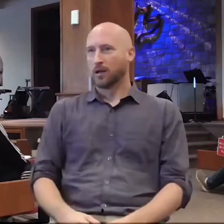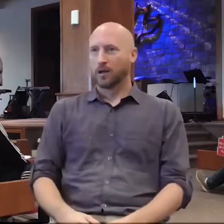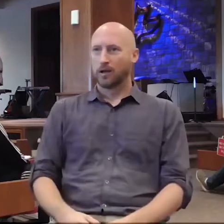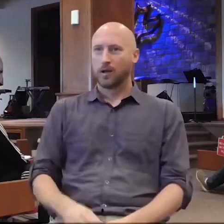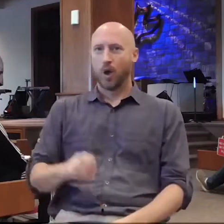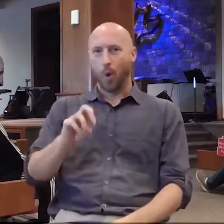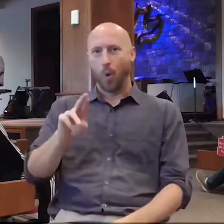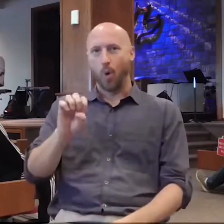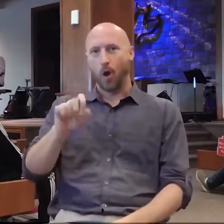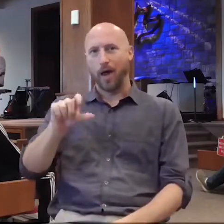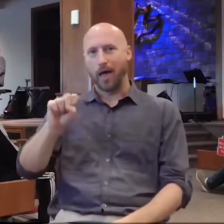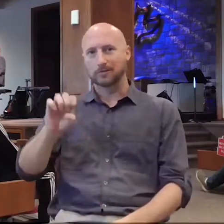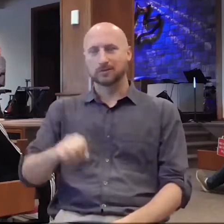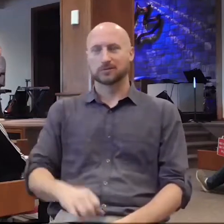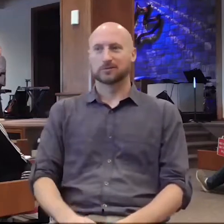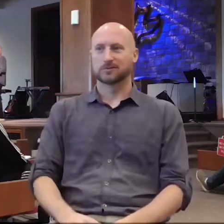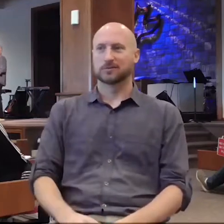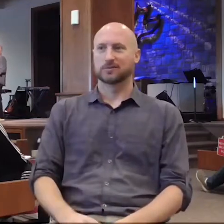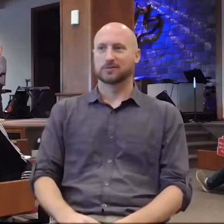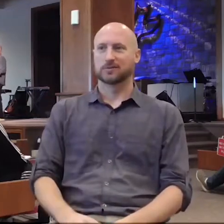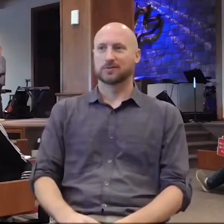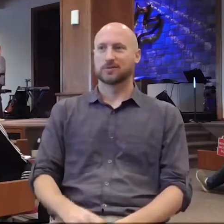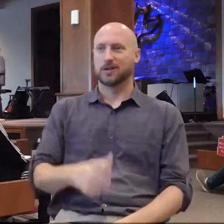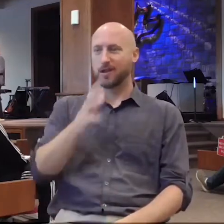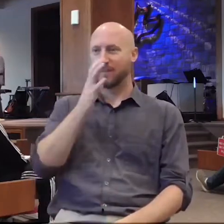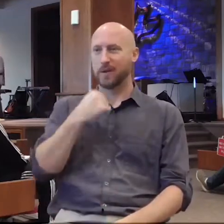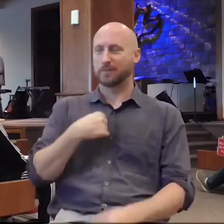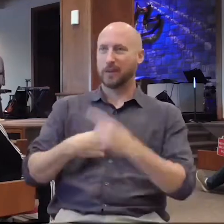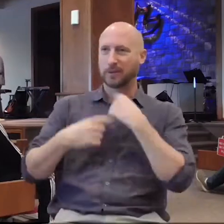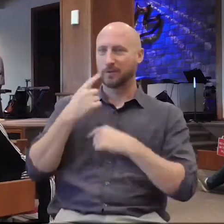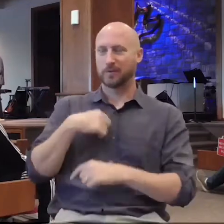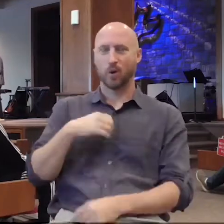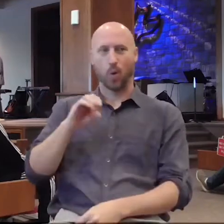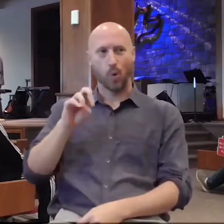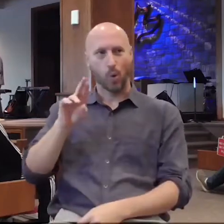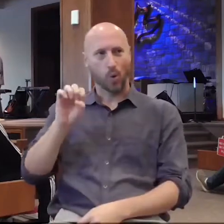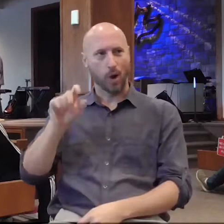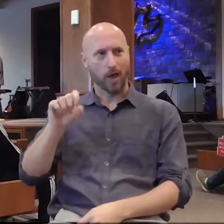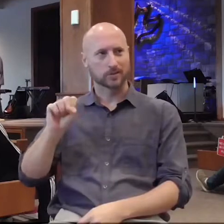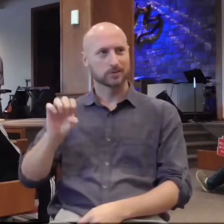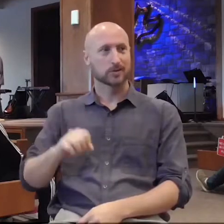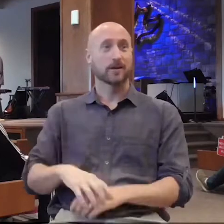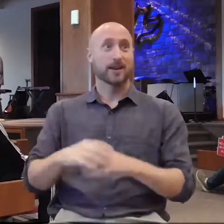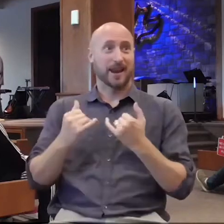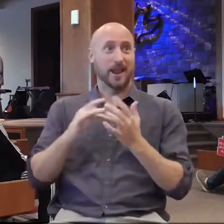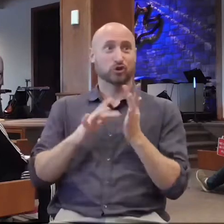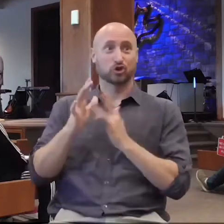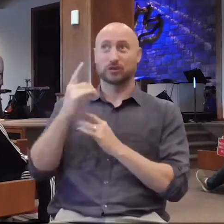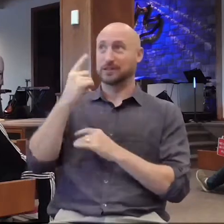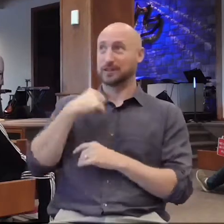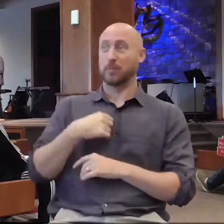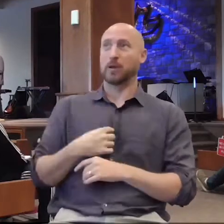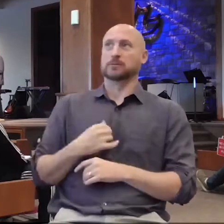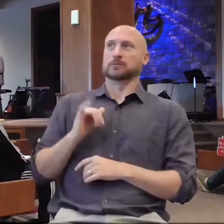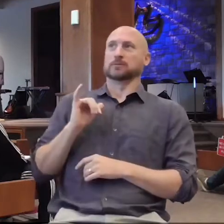else. When Jesus says it, my ears kind of perk up. Here we go. Or else.